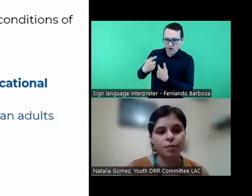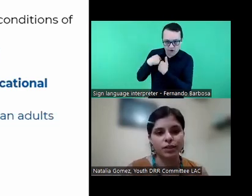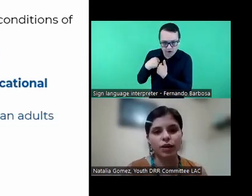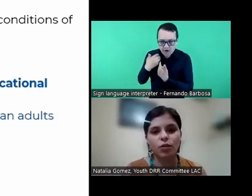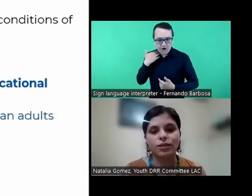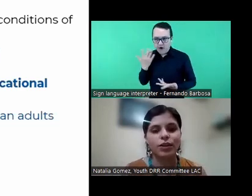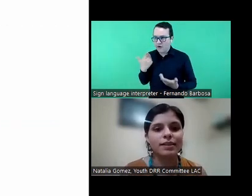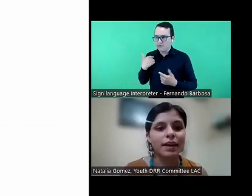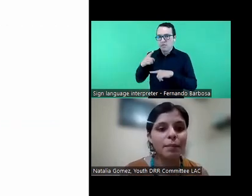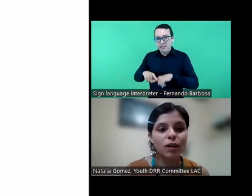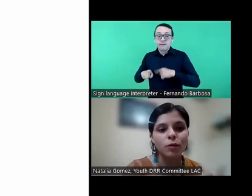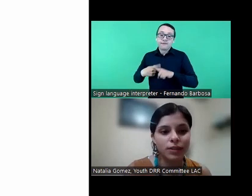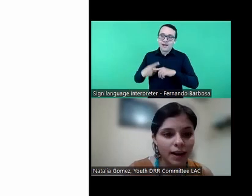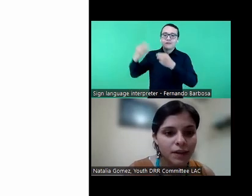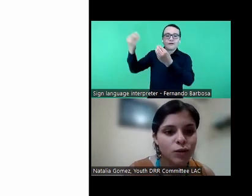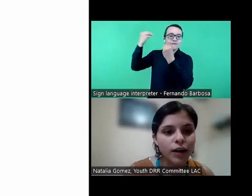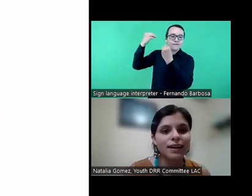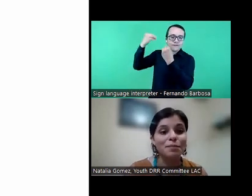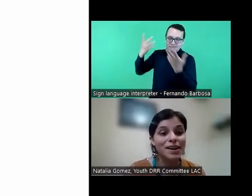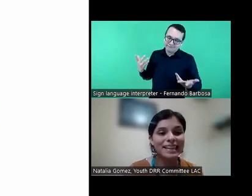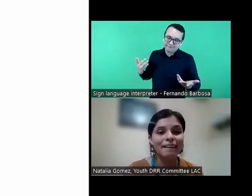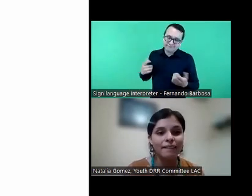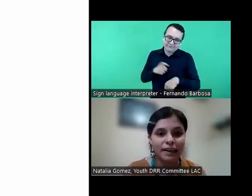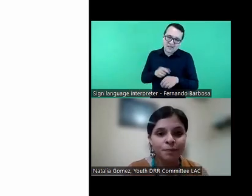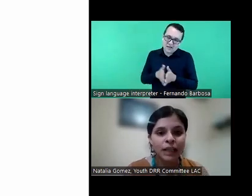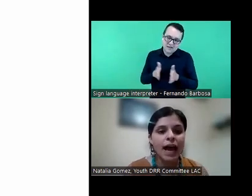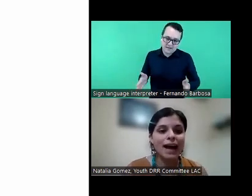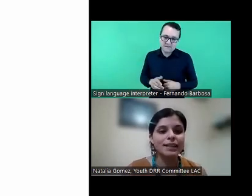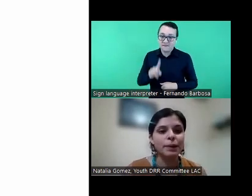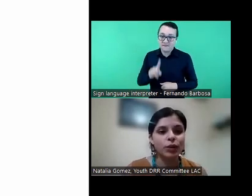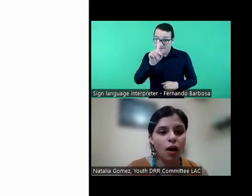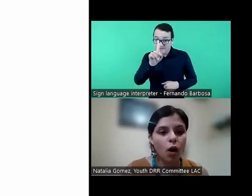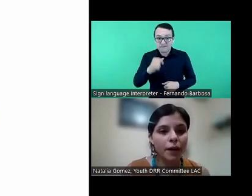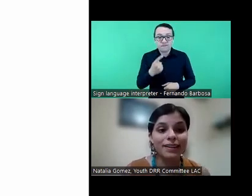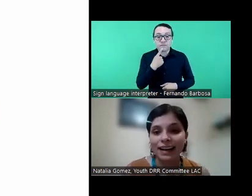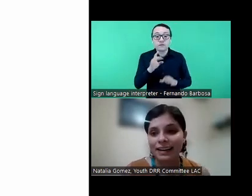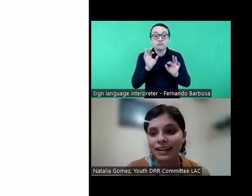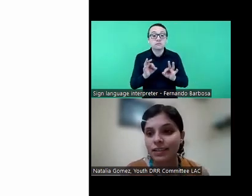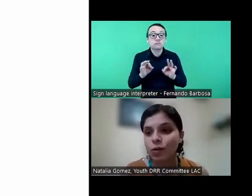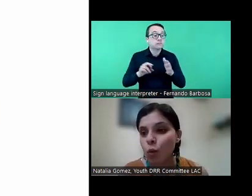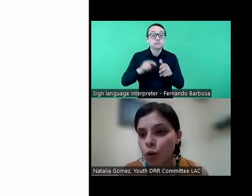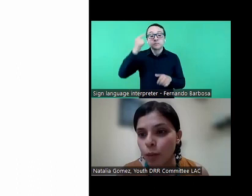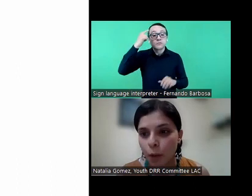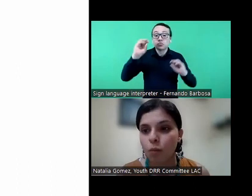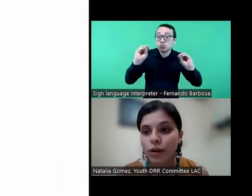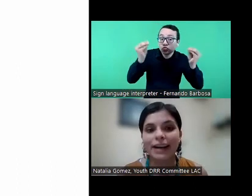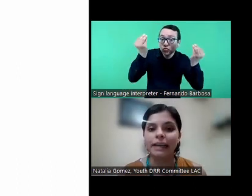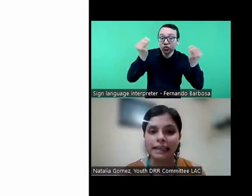access, and also because they are in an educational training process. However, more